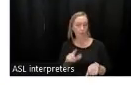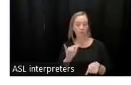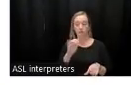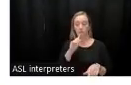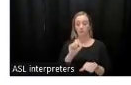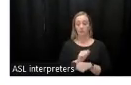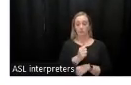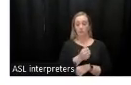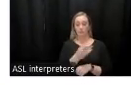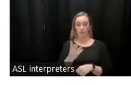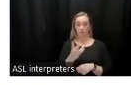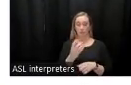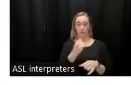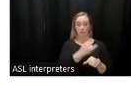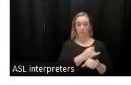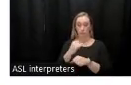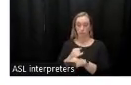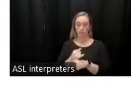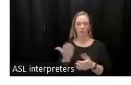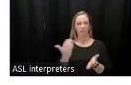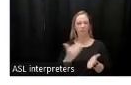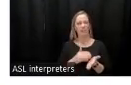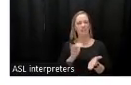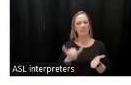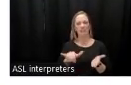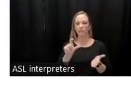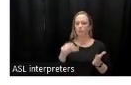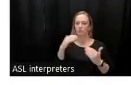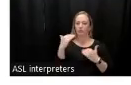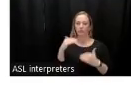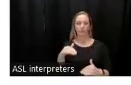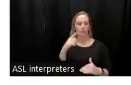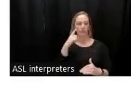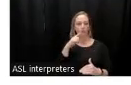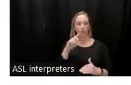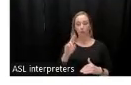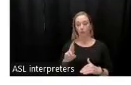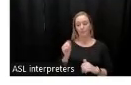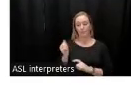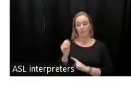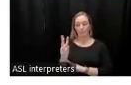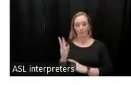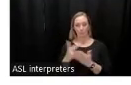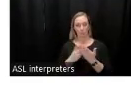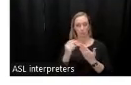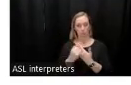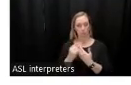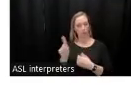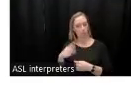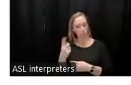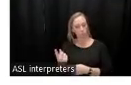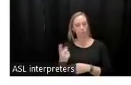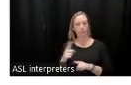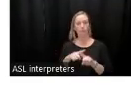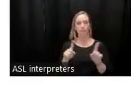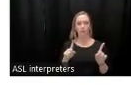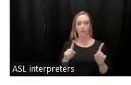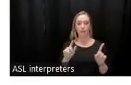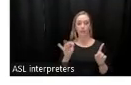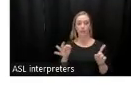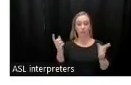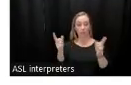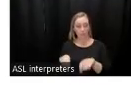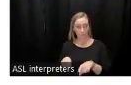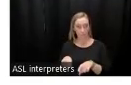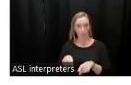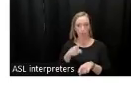multiple institutions, again, that should be limited for an R16 project. But in cases where that does happen, you may have